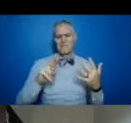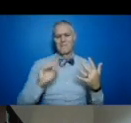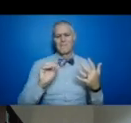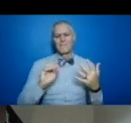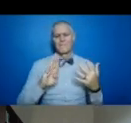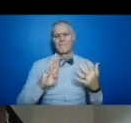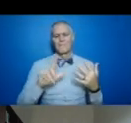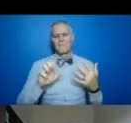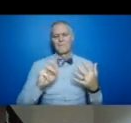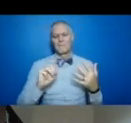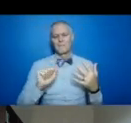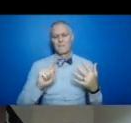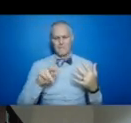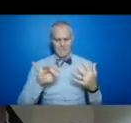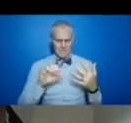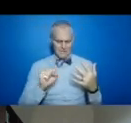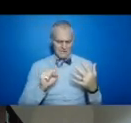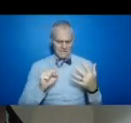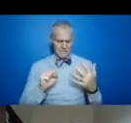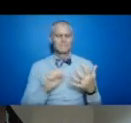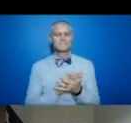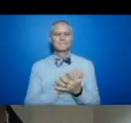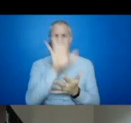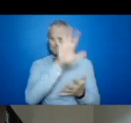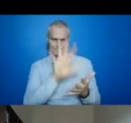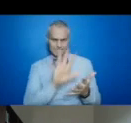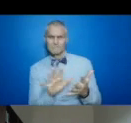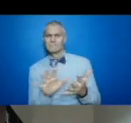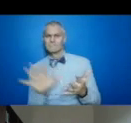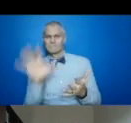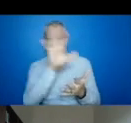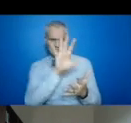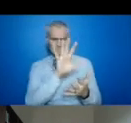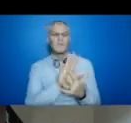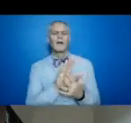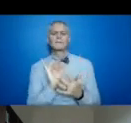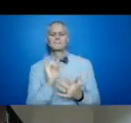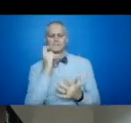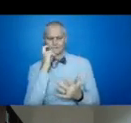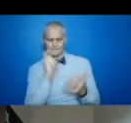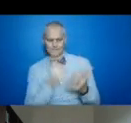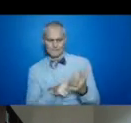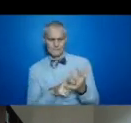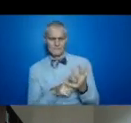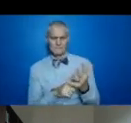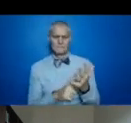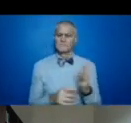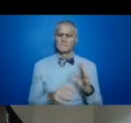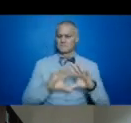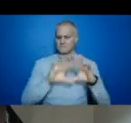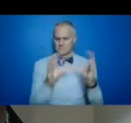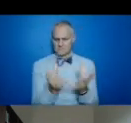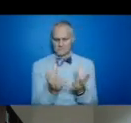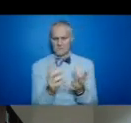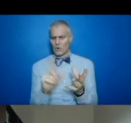After we've mapped the problematic, though, we also notice that the problem and dominant narrative isn't the only way to think